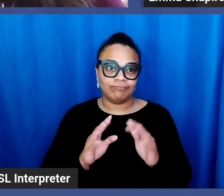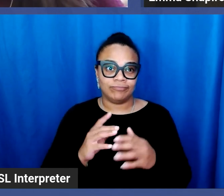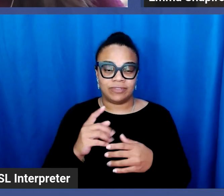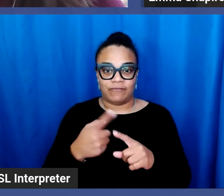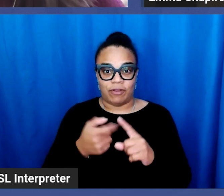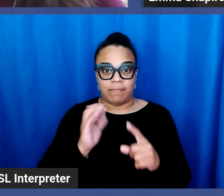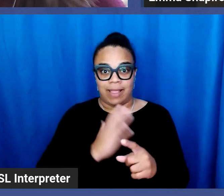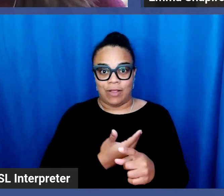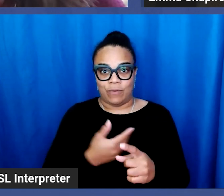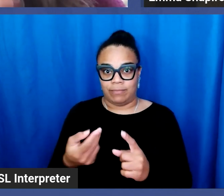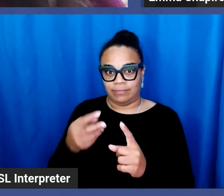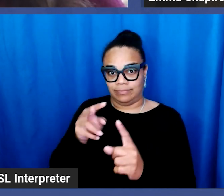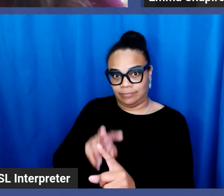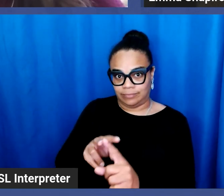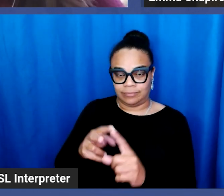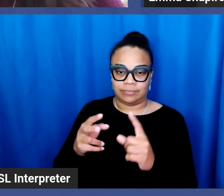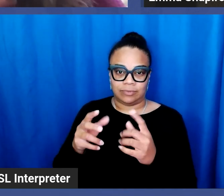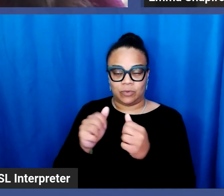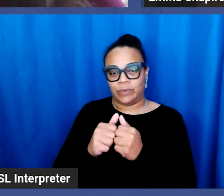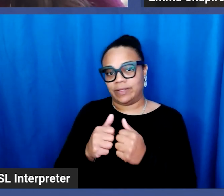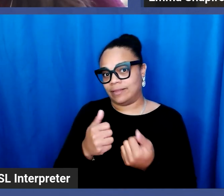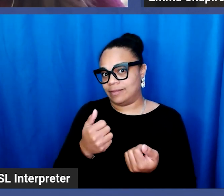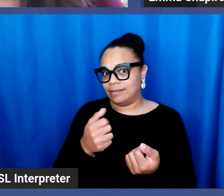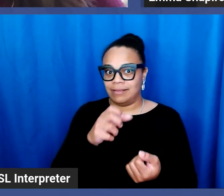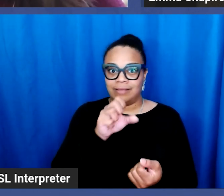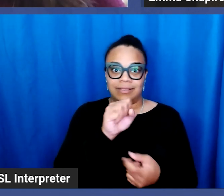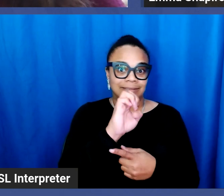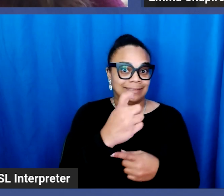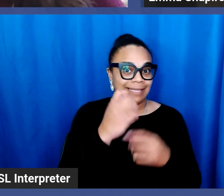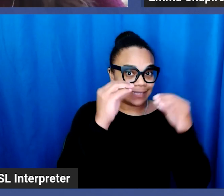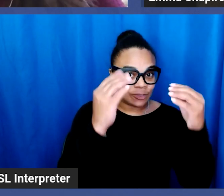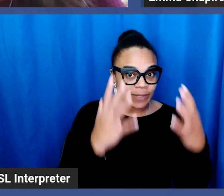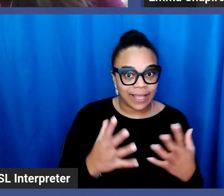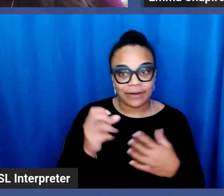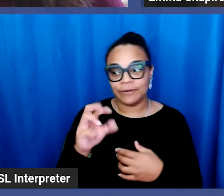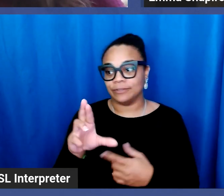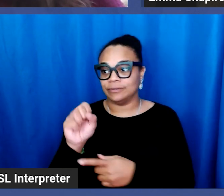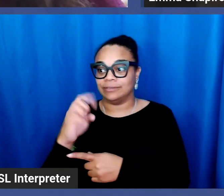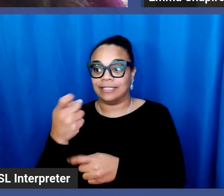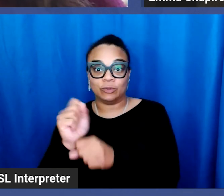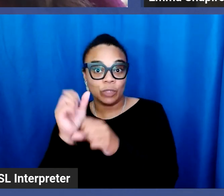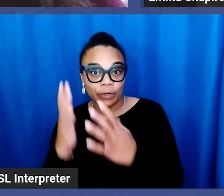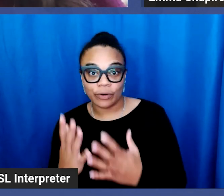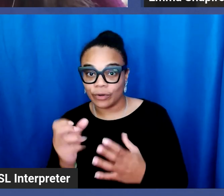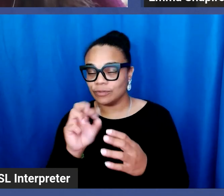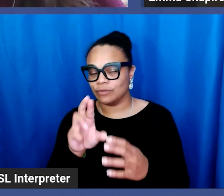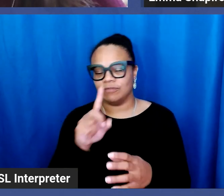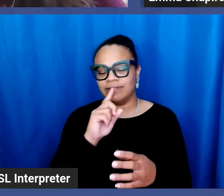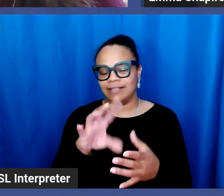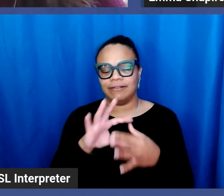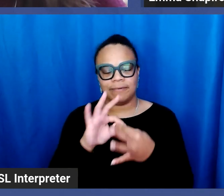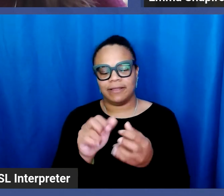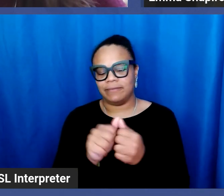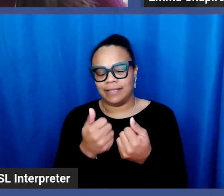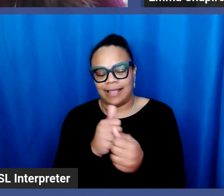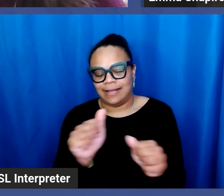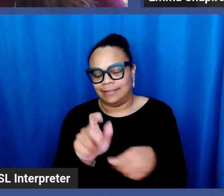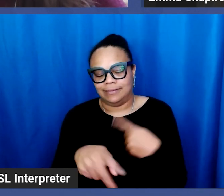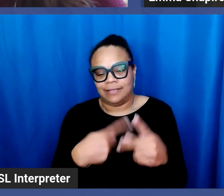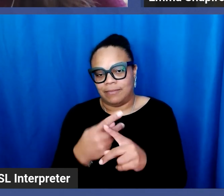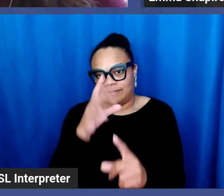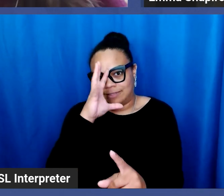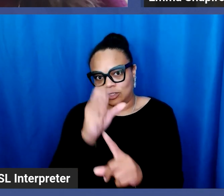we sit with folks who are sex educators or sex workers or dealing with sexuality in any way, shape, or form online,